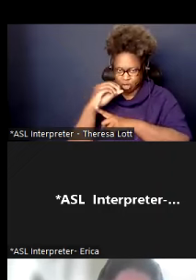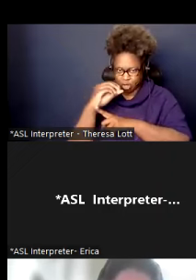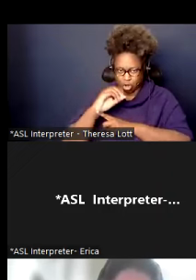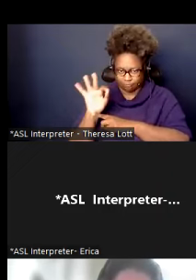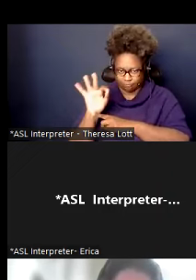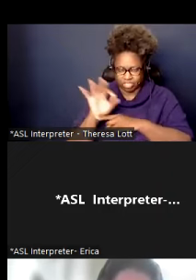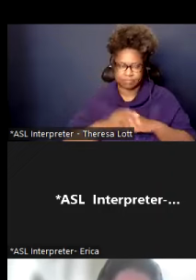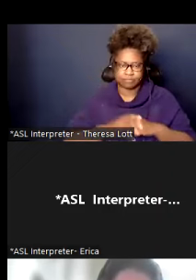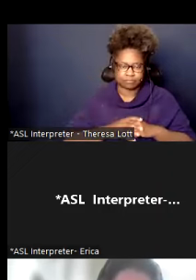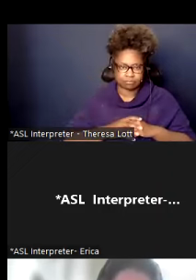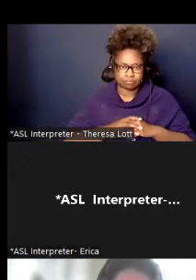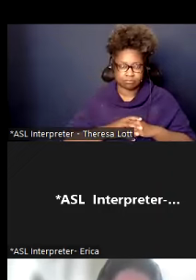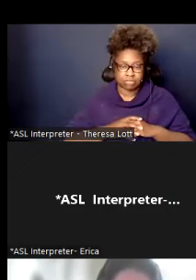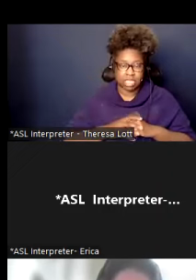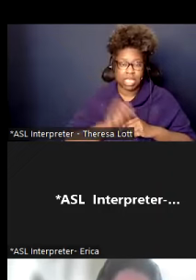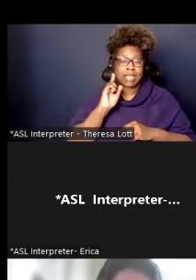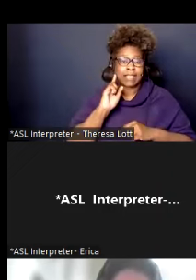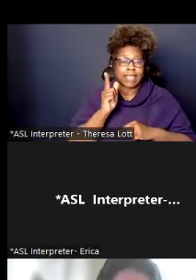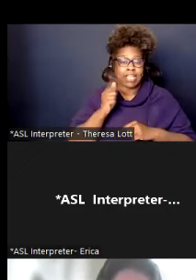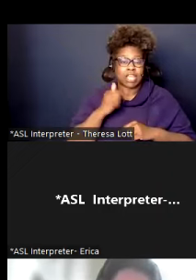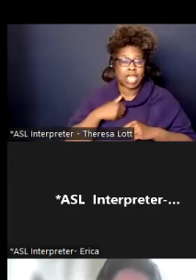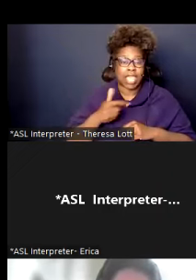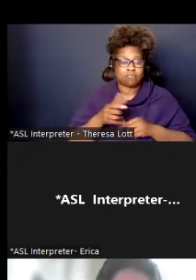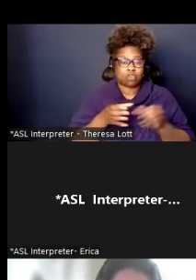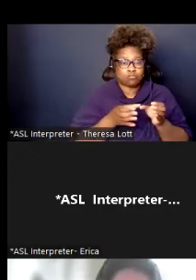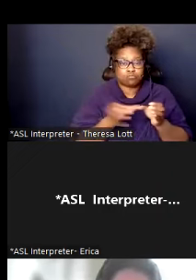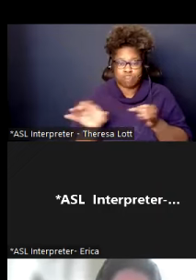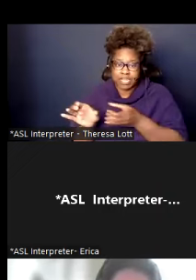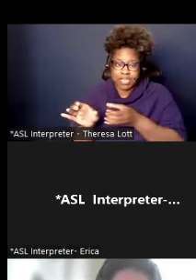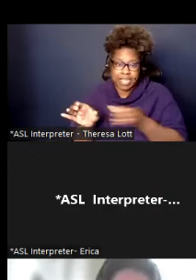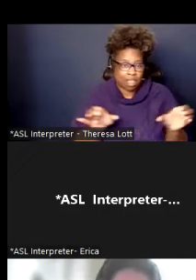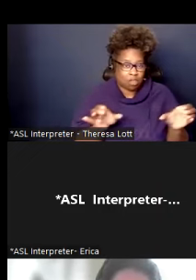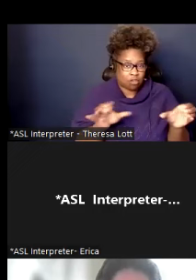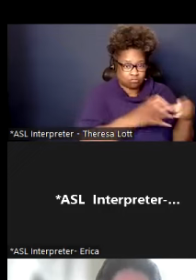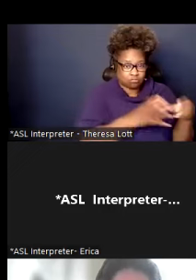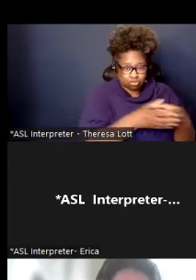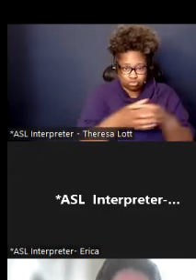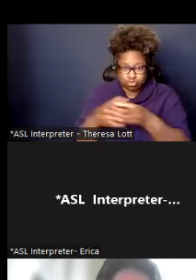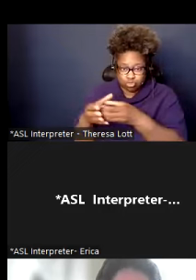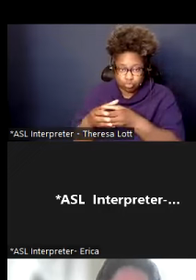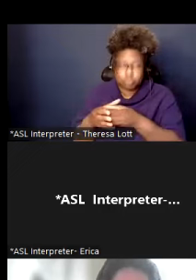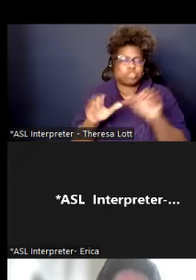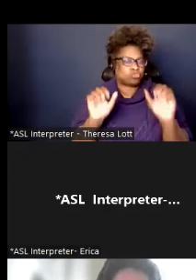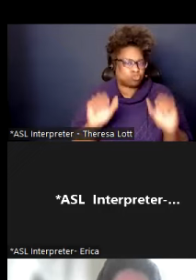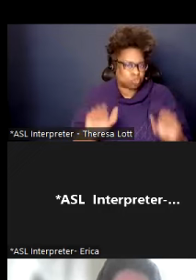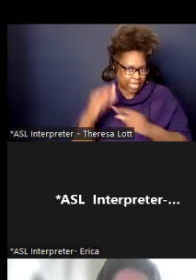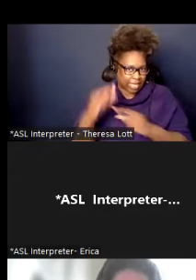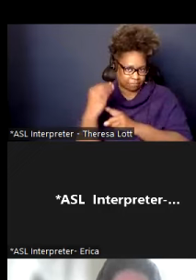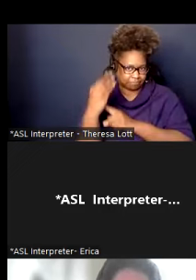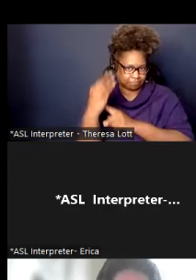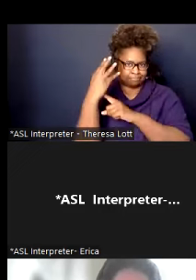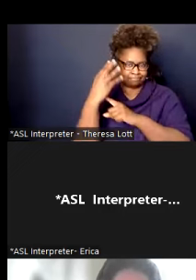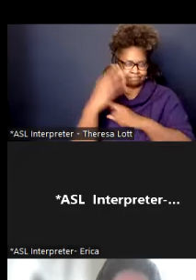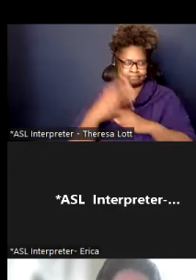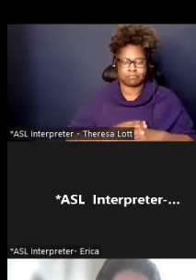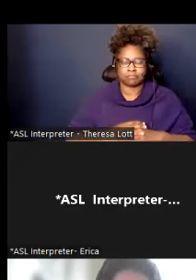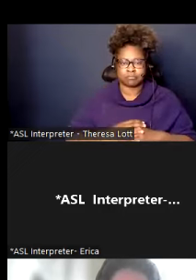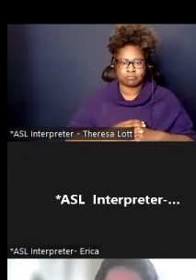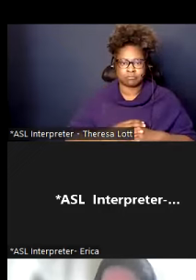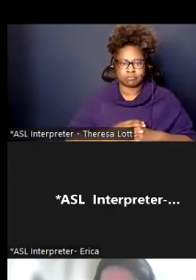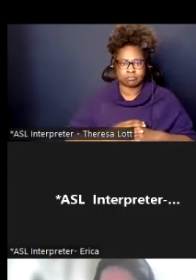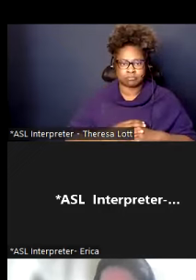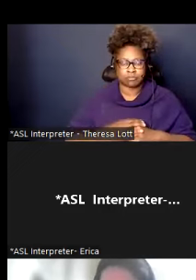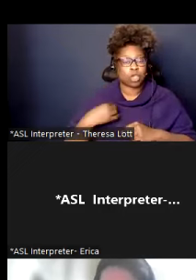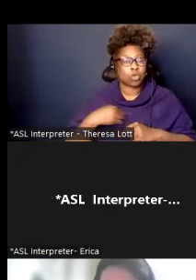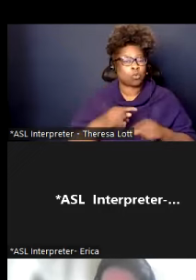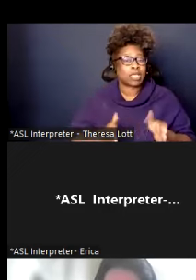the breakouts, please consider to turn your camera on. We also ask that you use